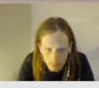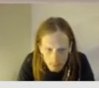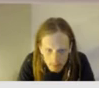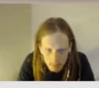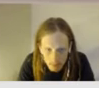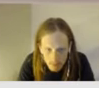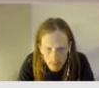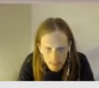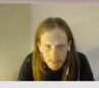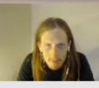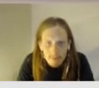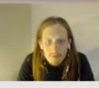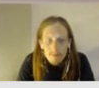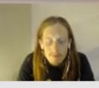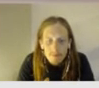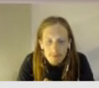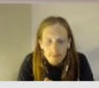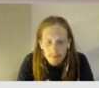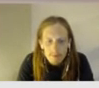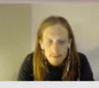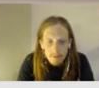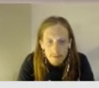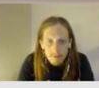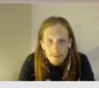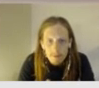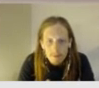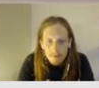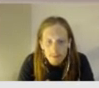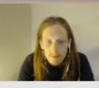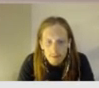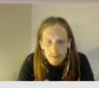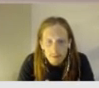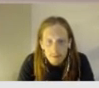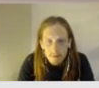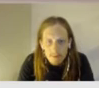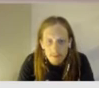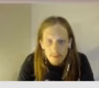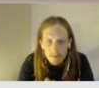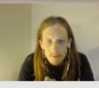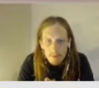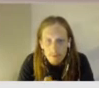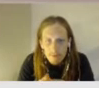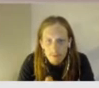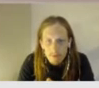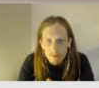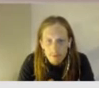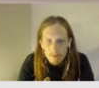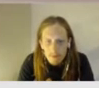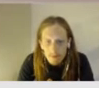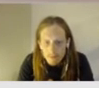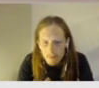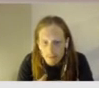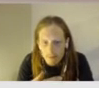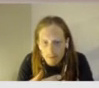photography done in New York, in California, Chicago, Paris. I mean, you go down the list, but Houston never made that list. So, I don't know. I thought it